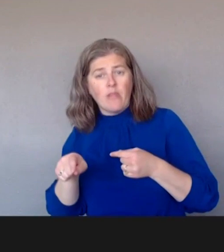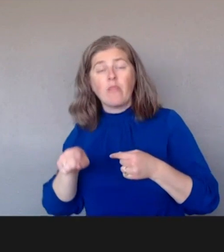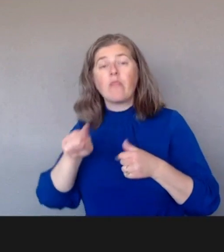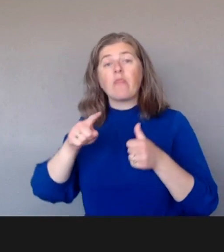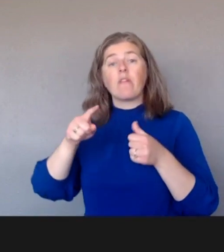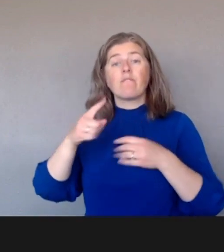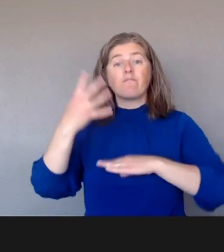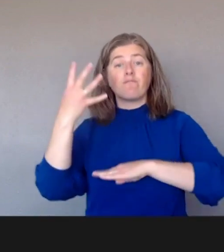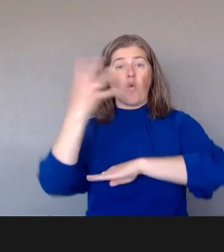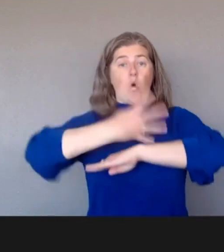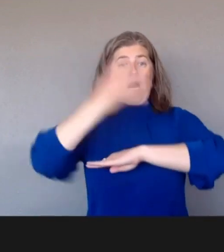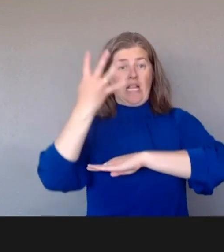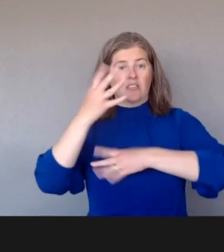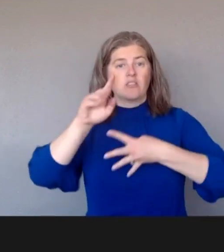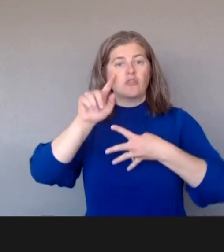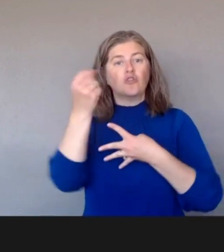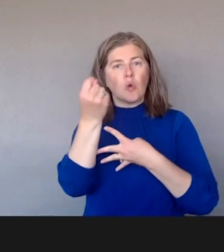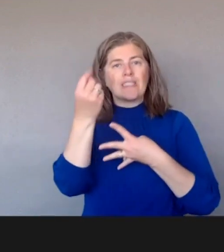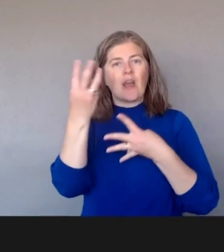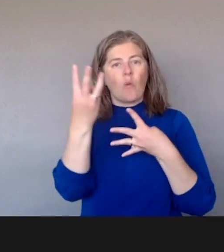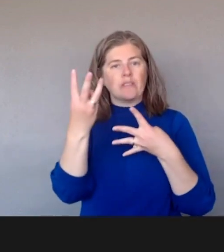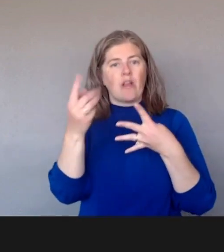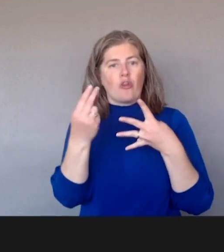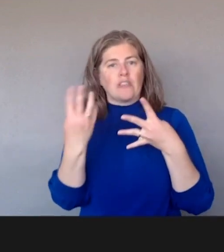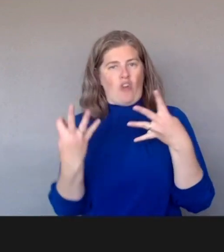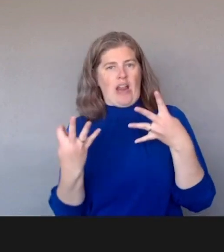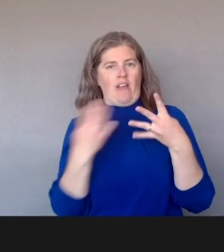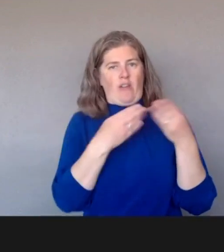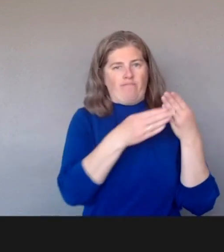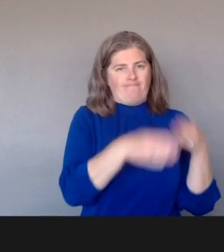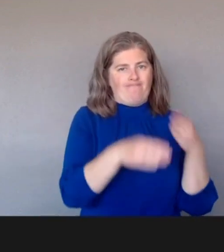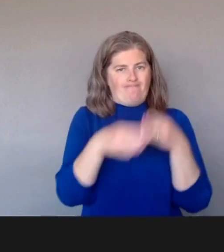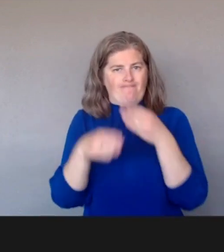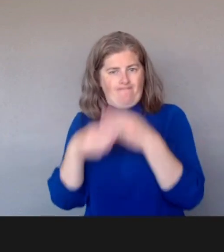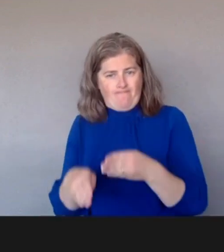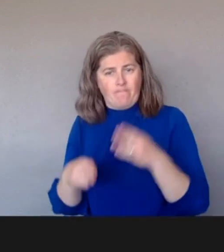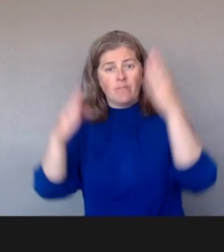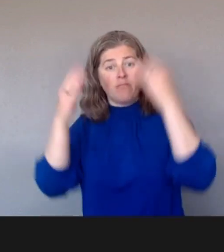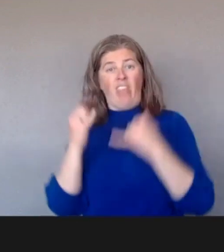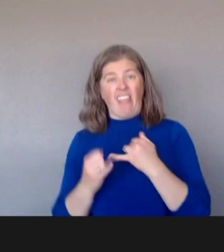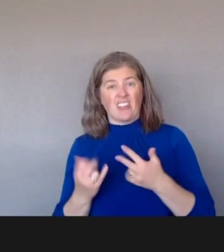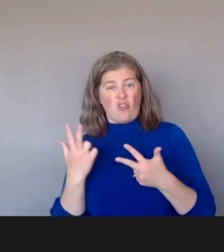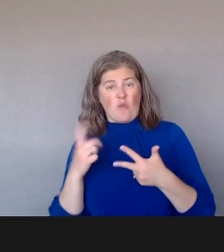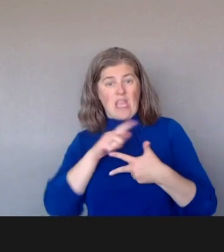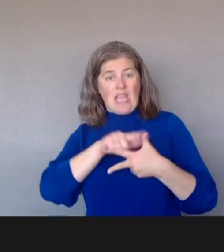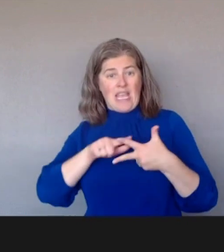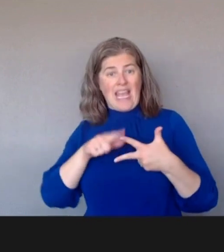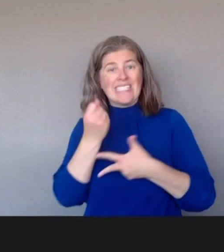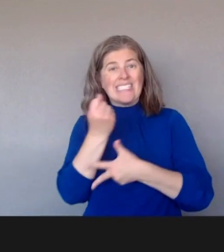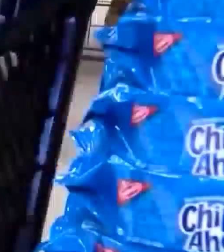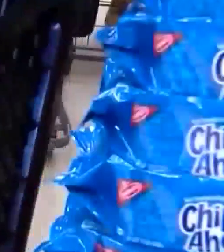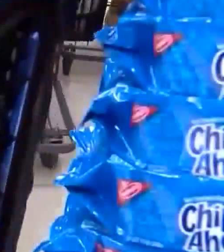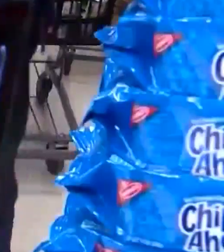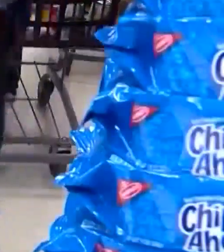4 days are set up that way. The last 3 days are open to